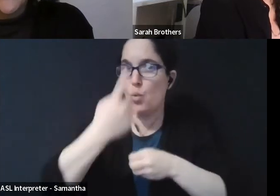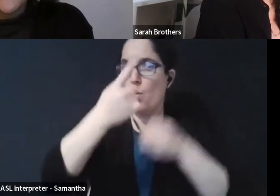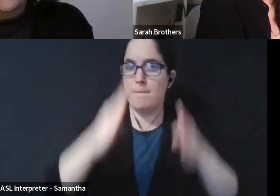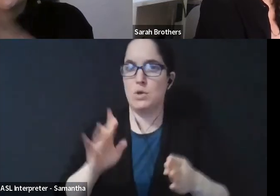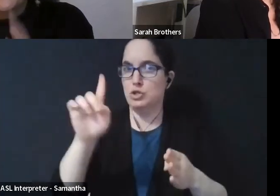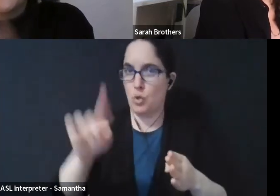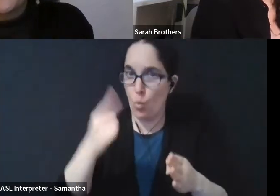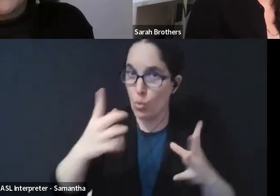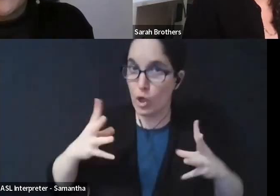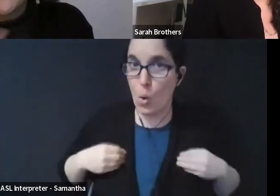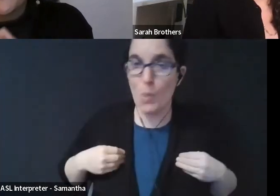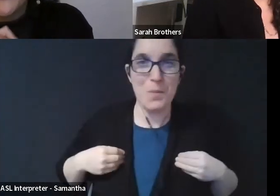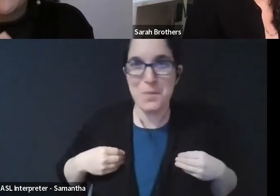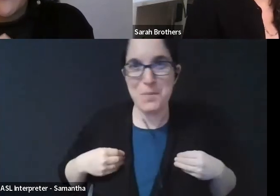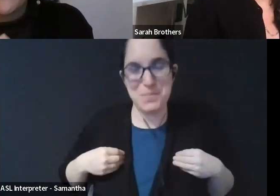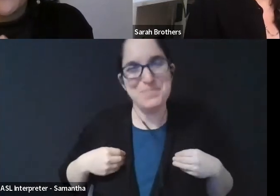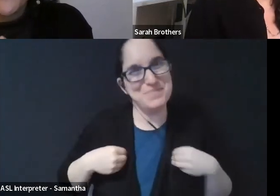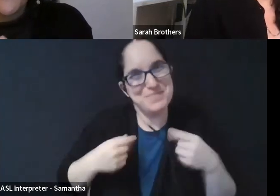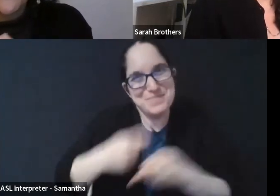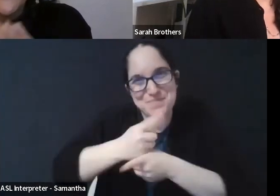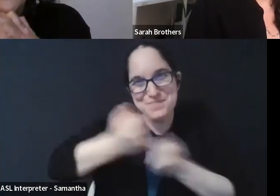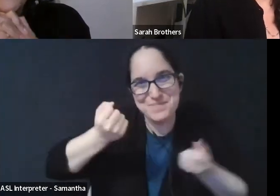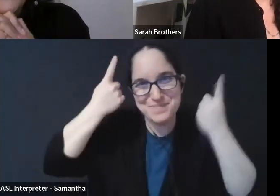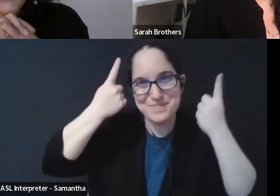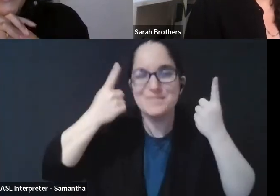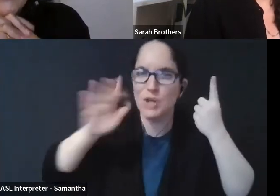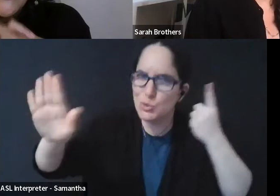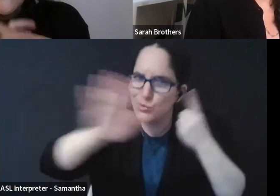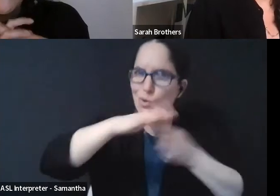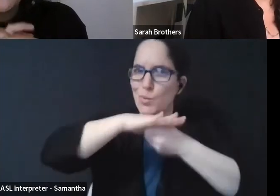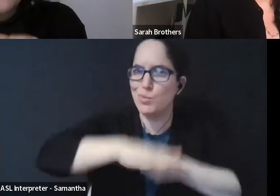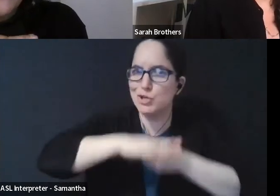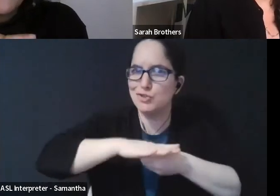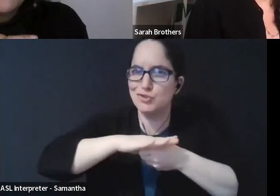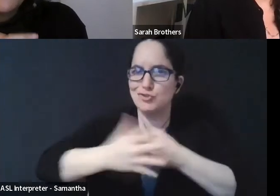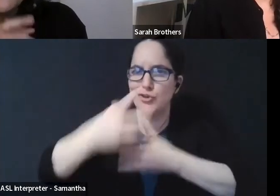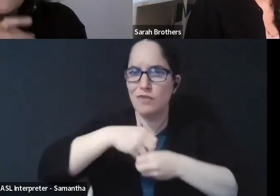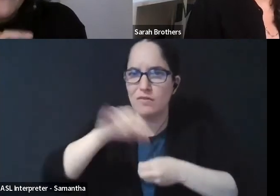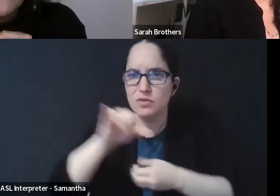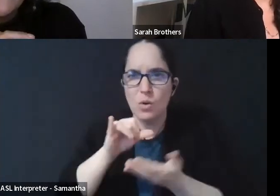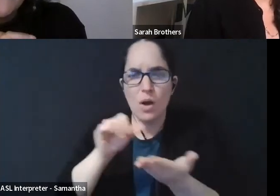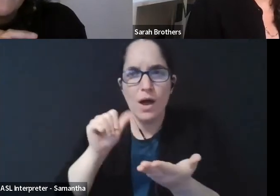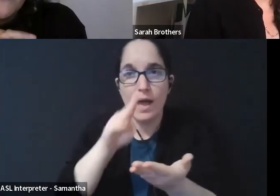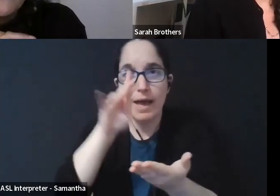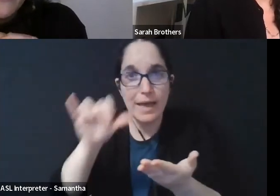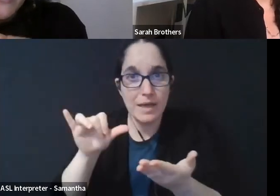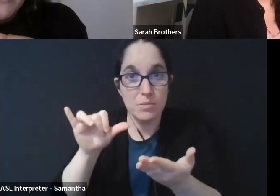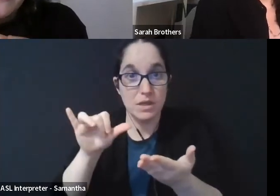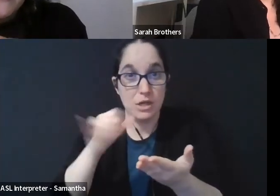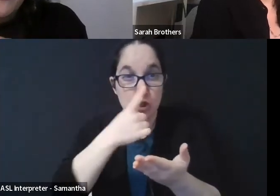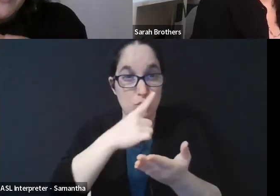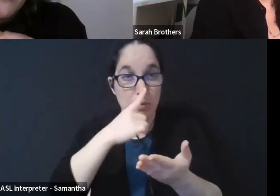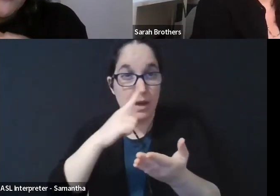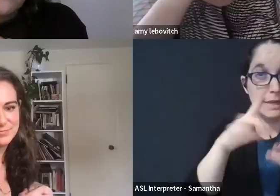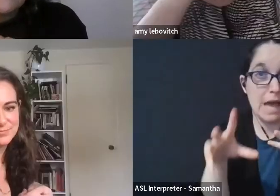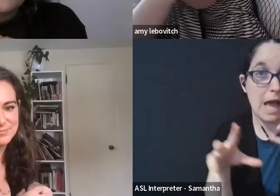And so I totally hear that from you and the pressure that comes with that. Amy, I was wondering if I could invite you in at